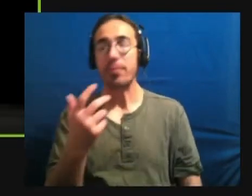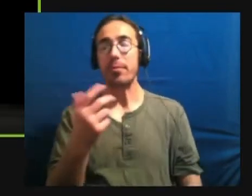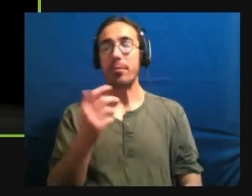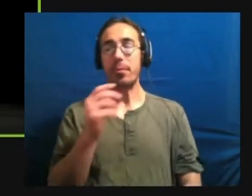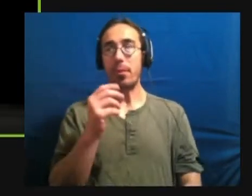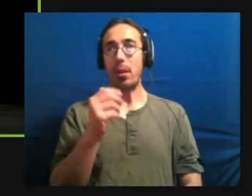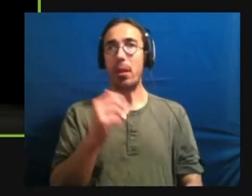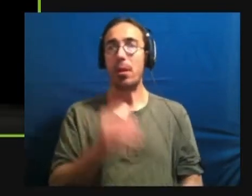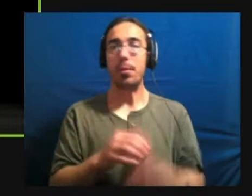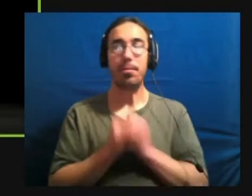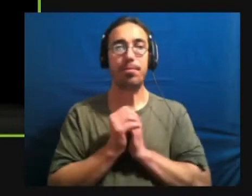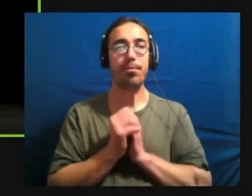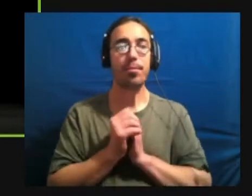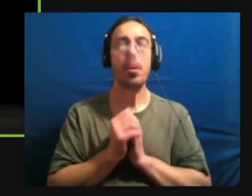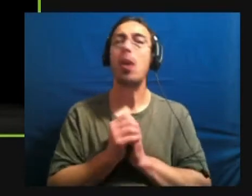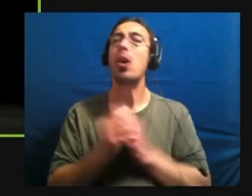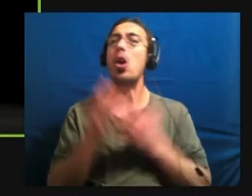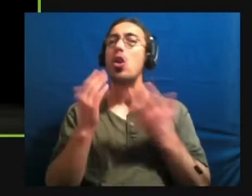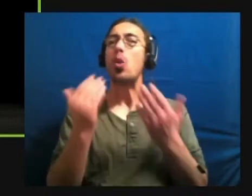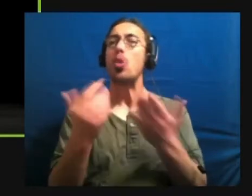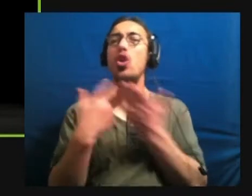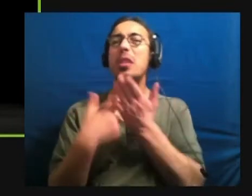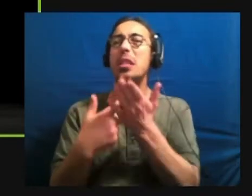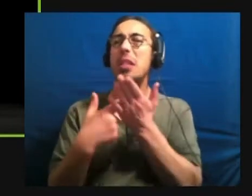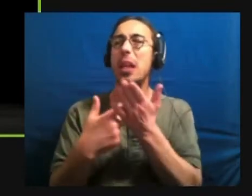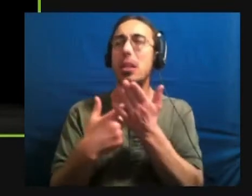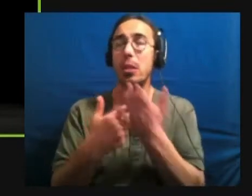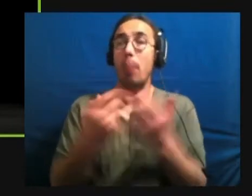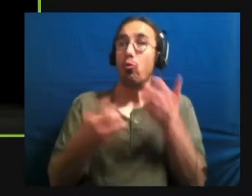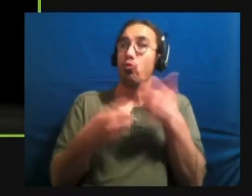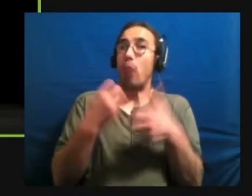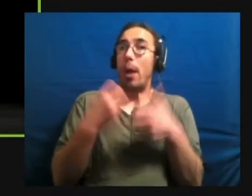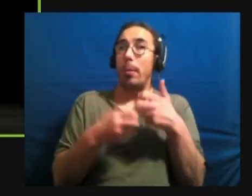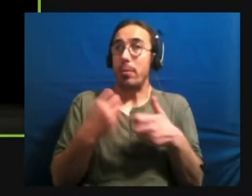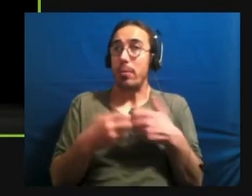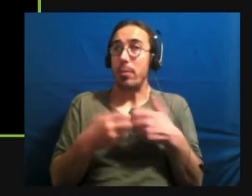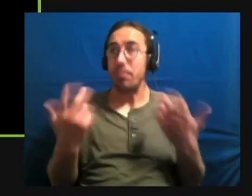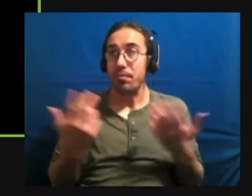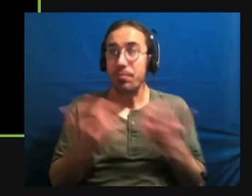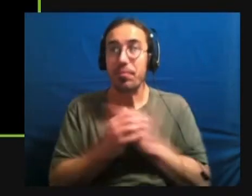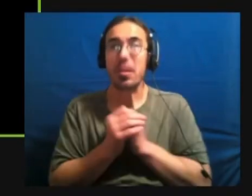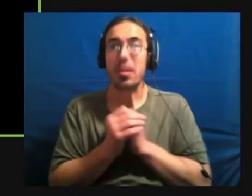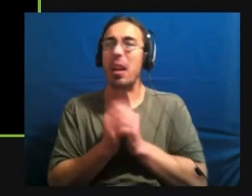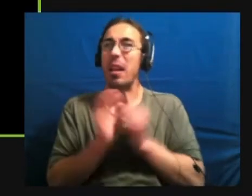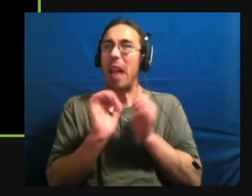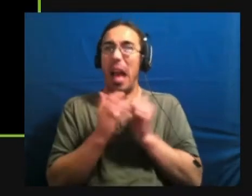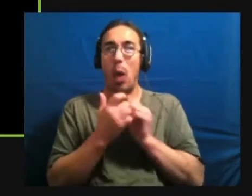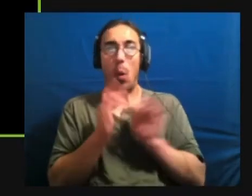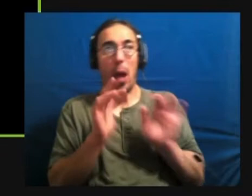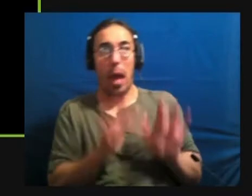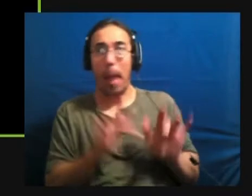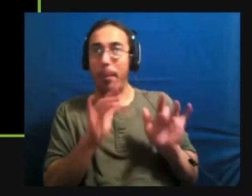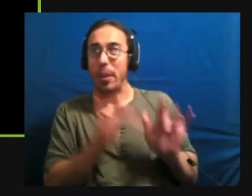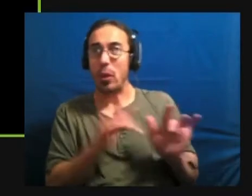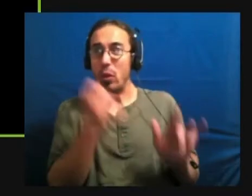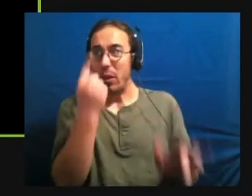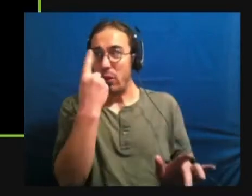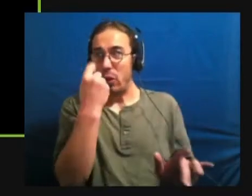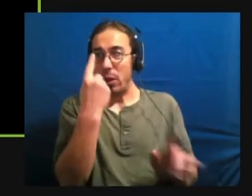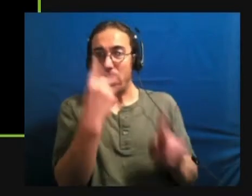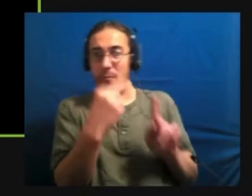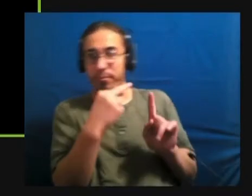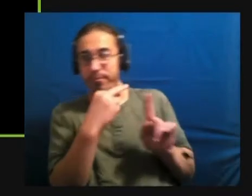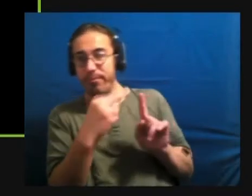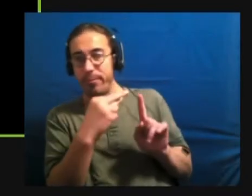the problems with the way empathy is conceived, but we can't do that until we